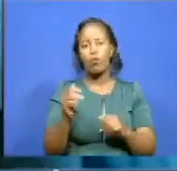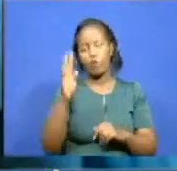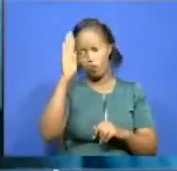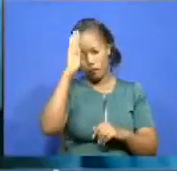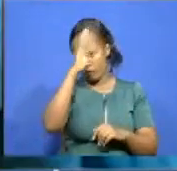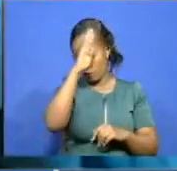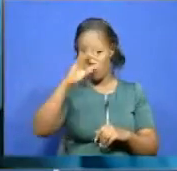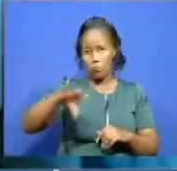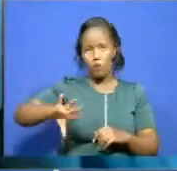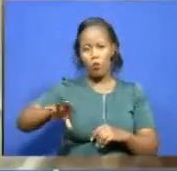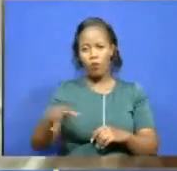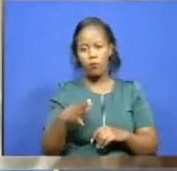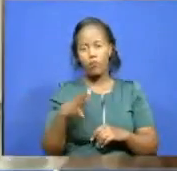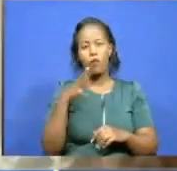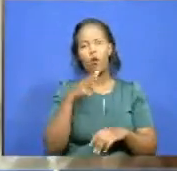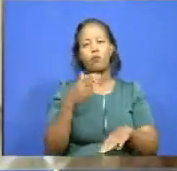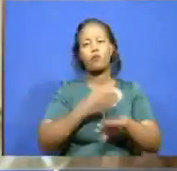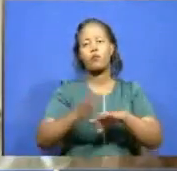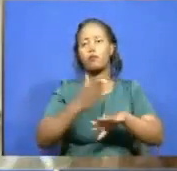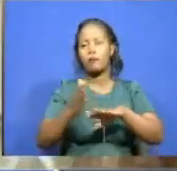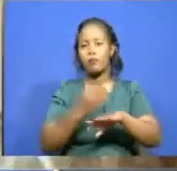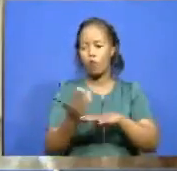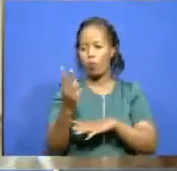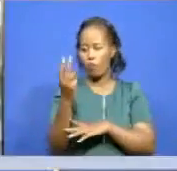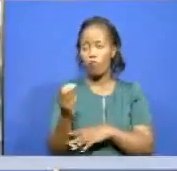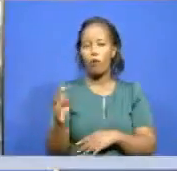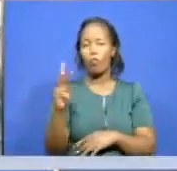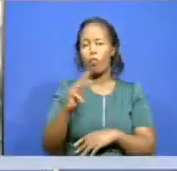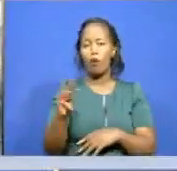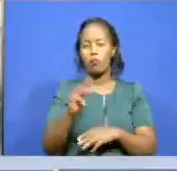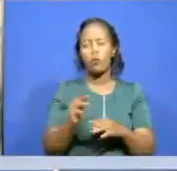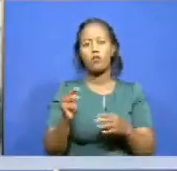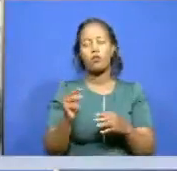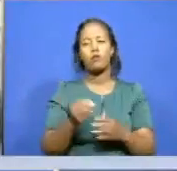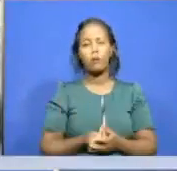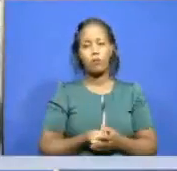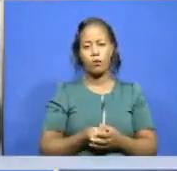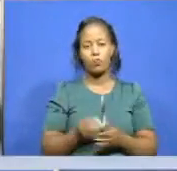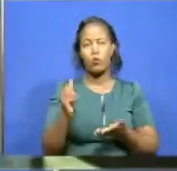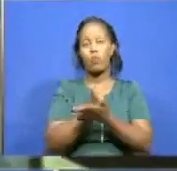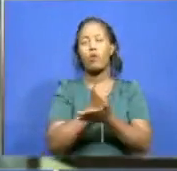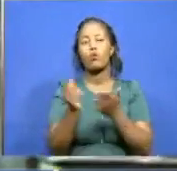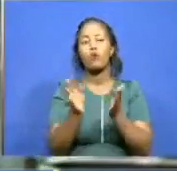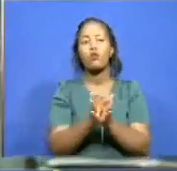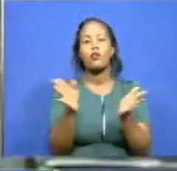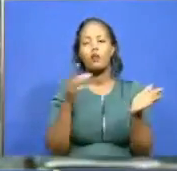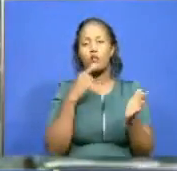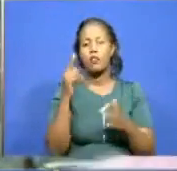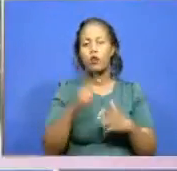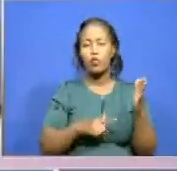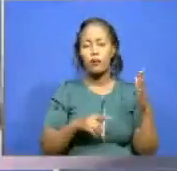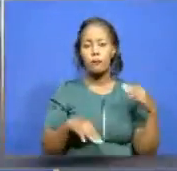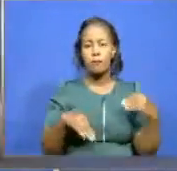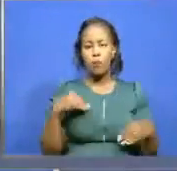committee misappropriated over 20 million shillings meant to fight the pandemic. The Auditor General says Busia County